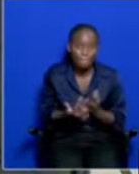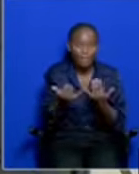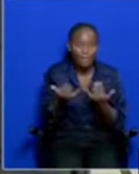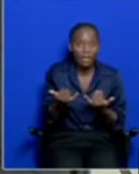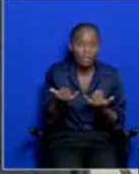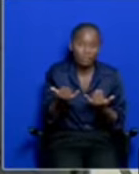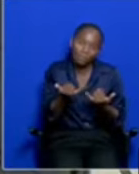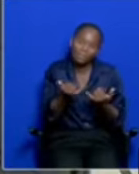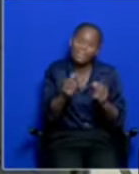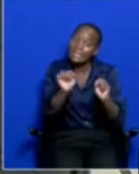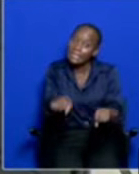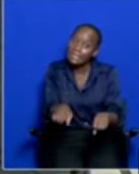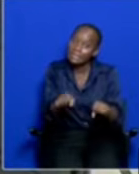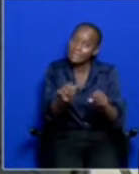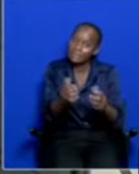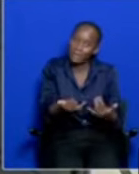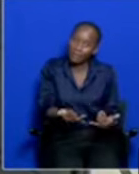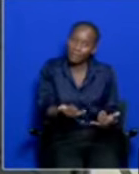moving.